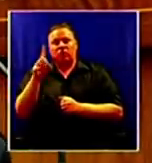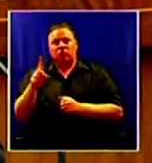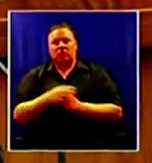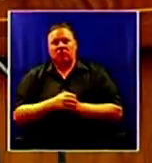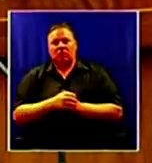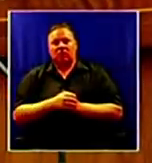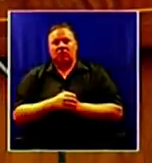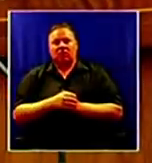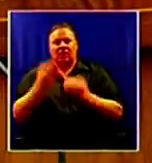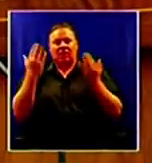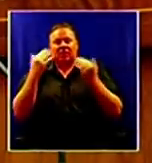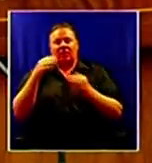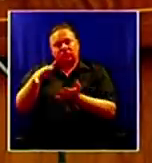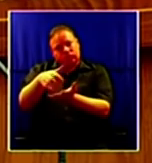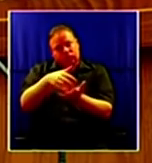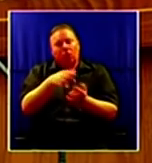1.37 trillion,